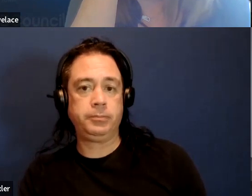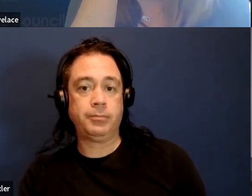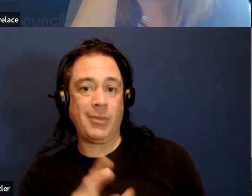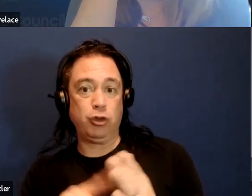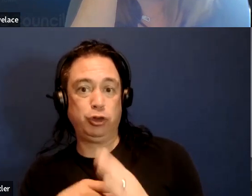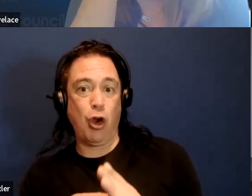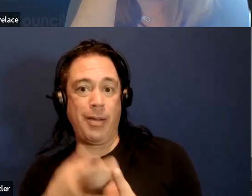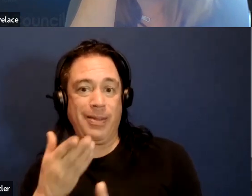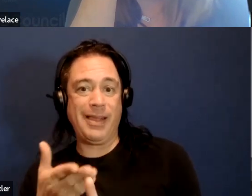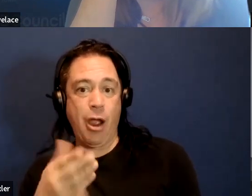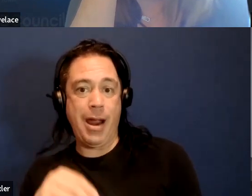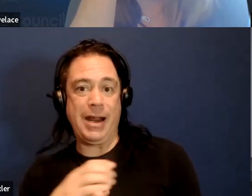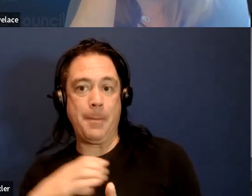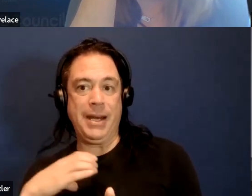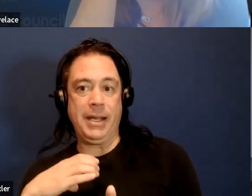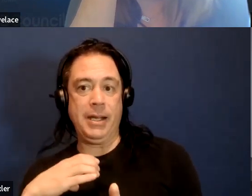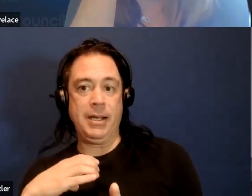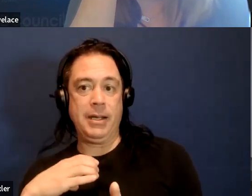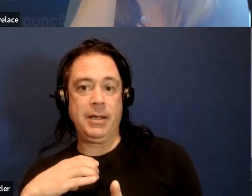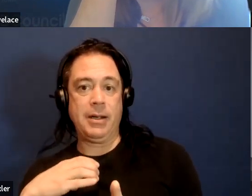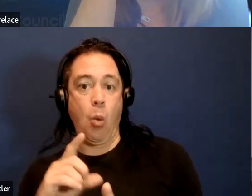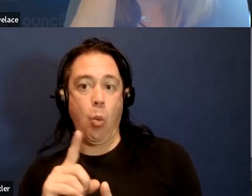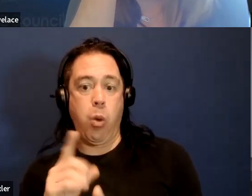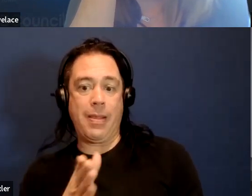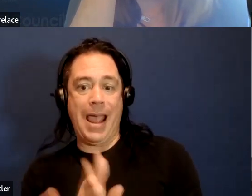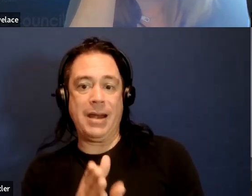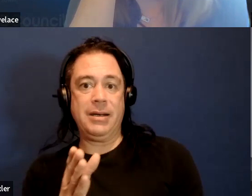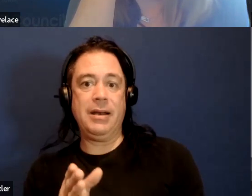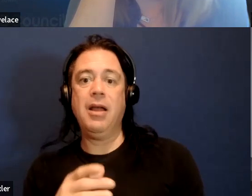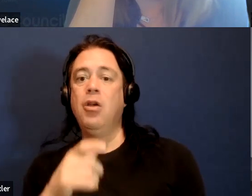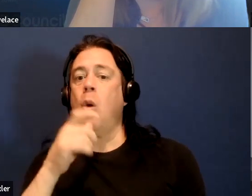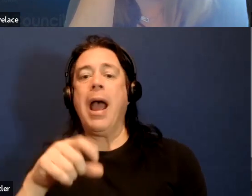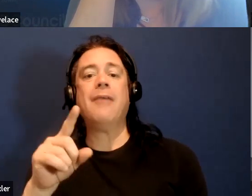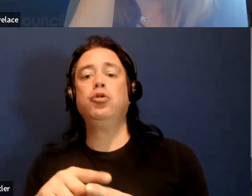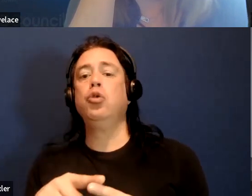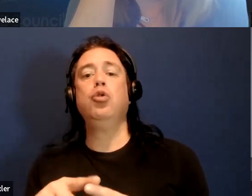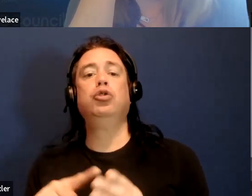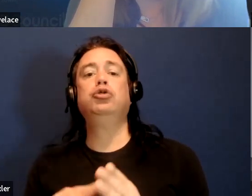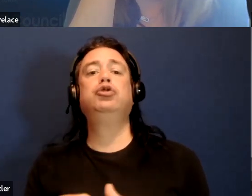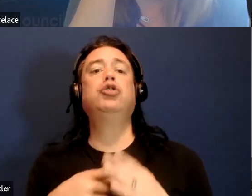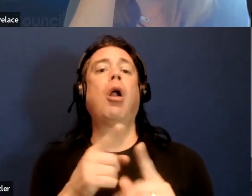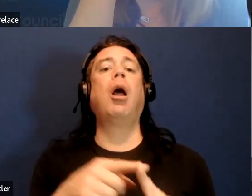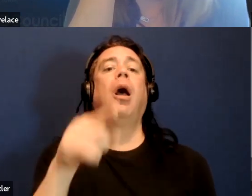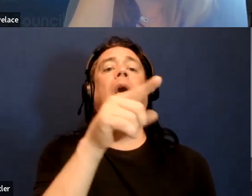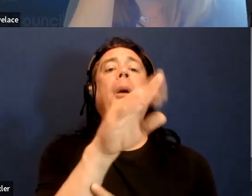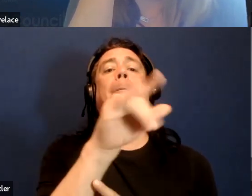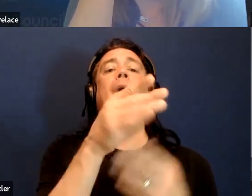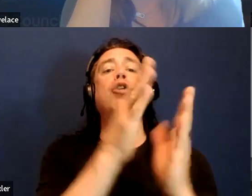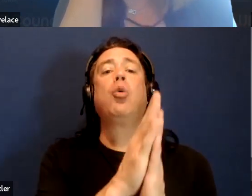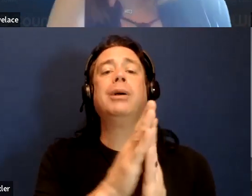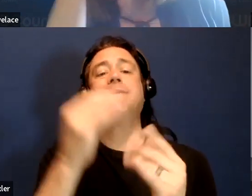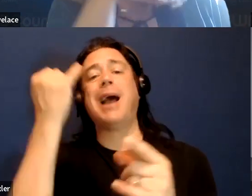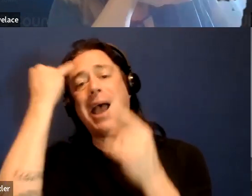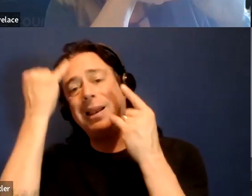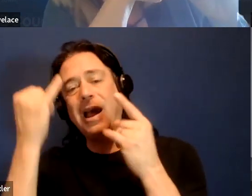here in the committee where they're ended. So they don't have to start back up here at the bill request and the idea process.